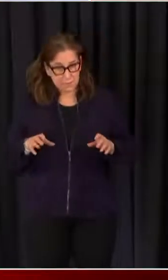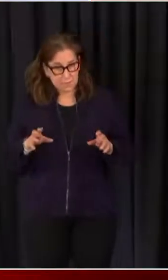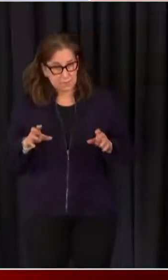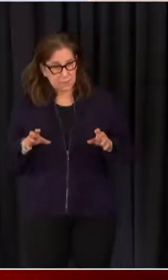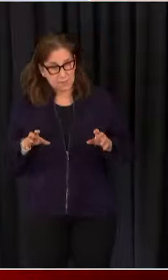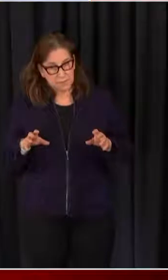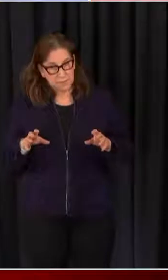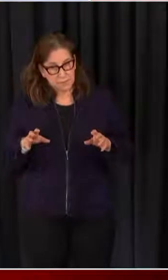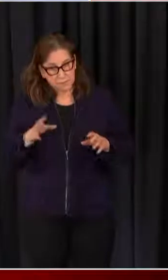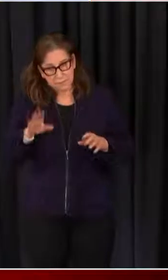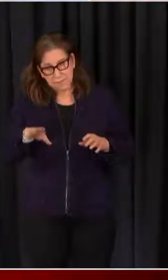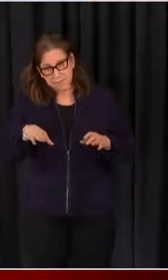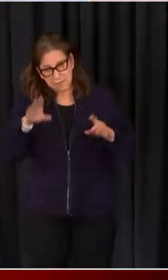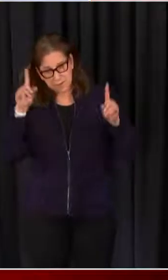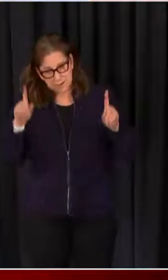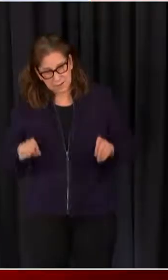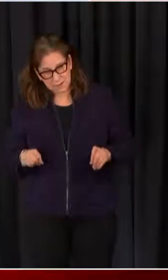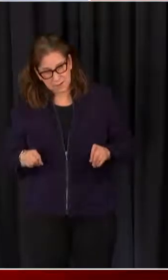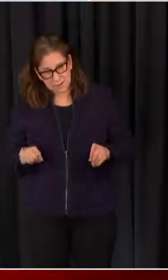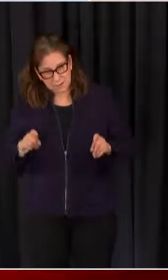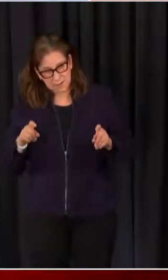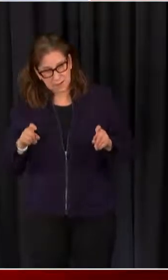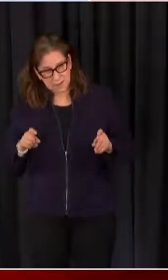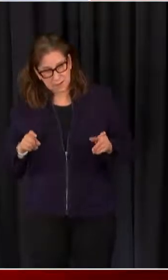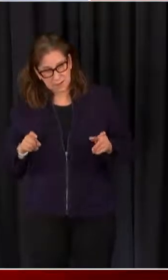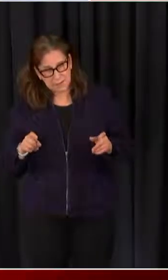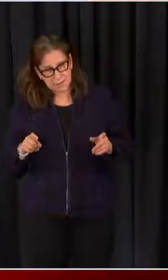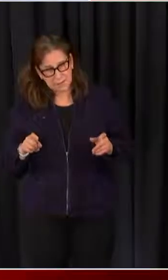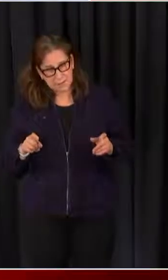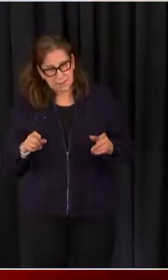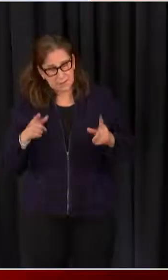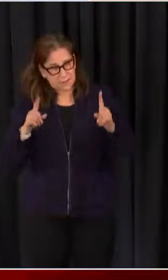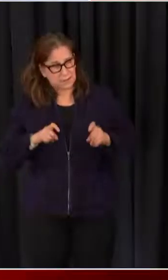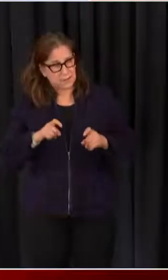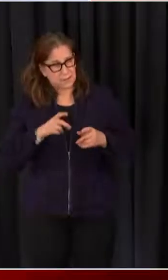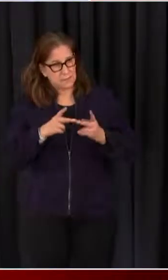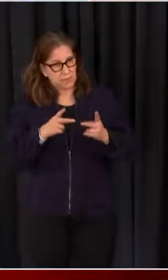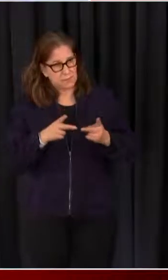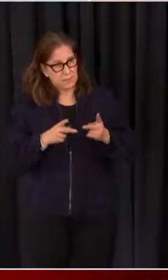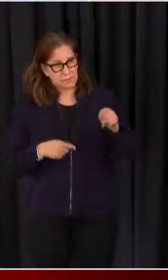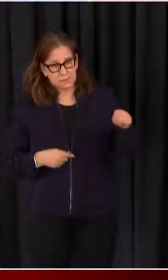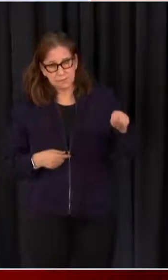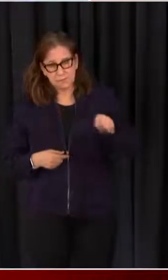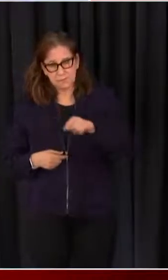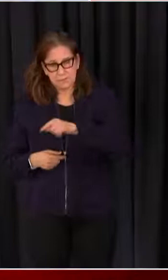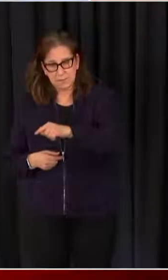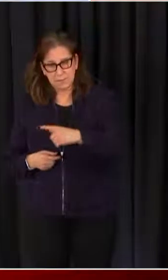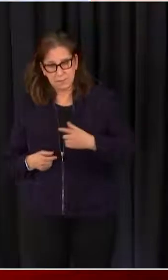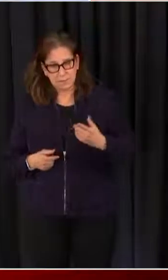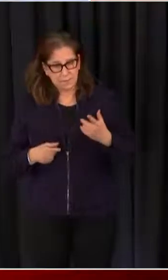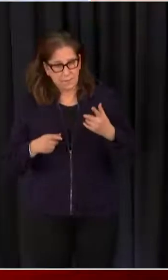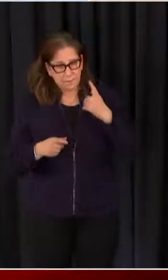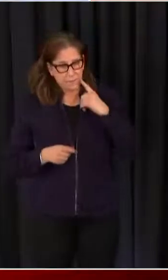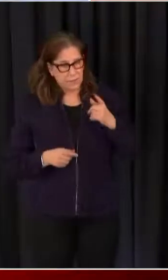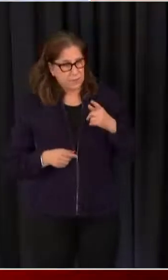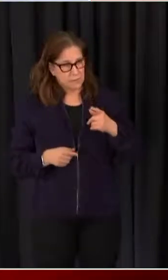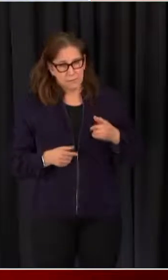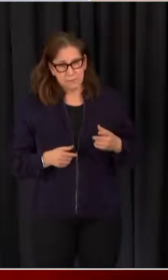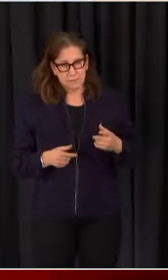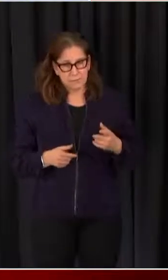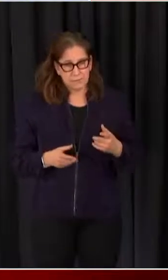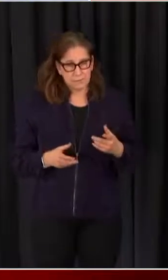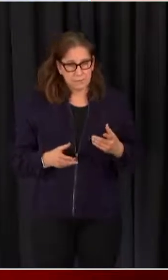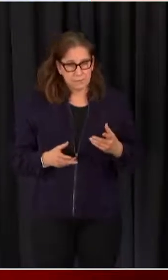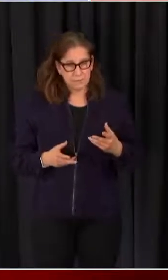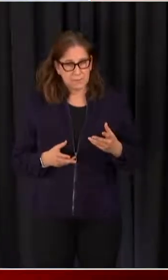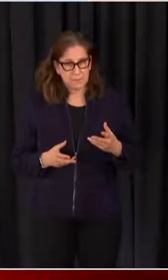site doesn't crash under what, you know, presumably will be a very heavy interest? Let me turn to Lindsay to talk